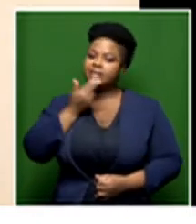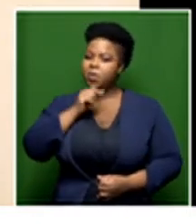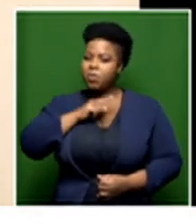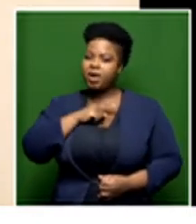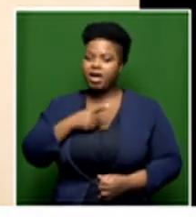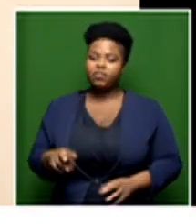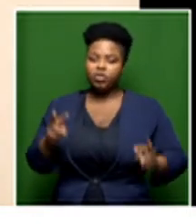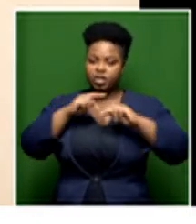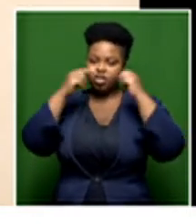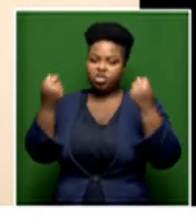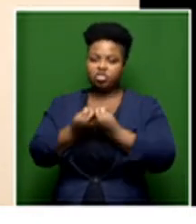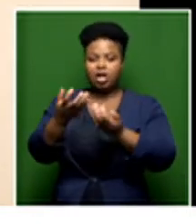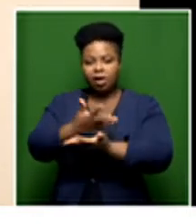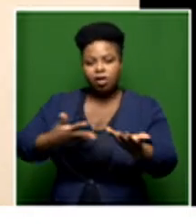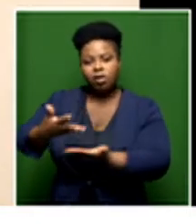conversation. And